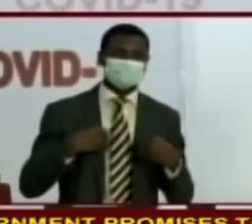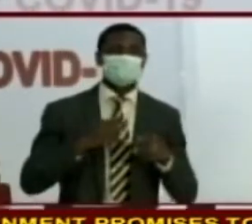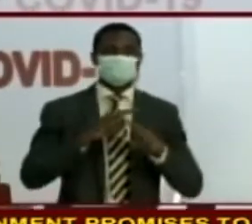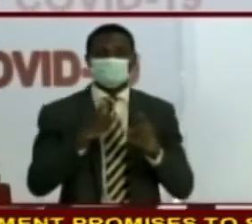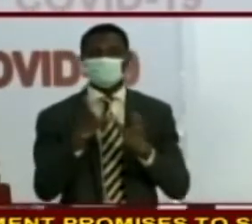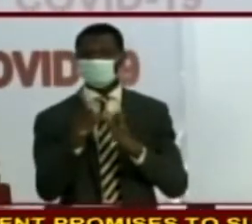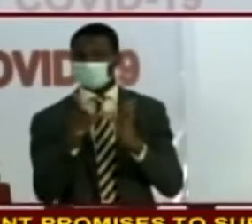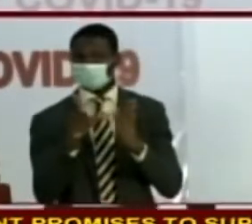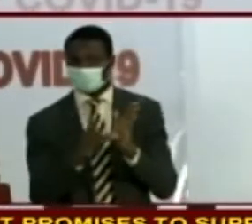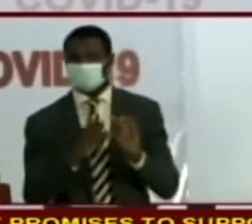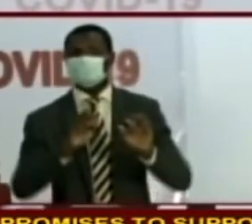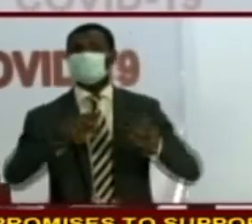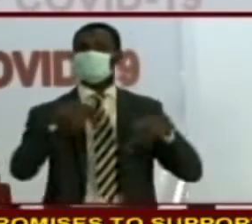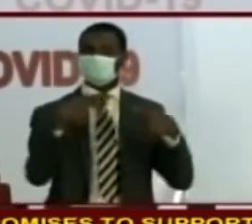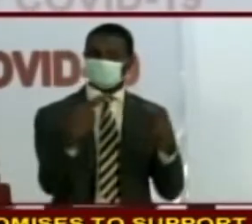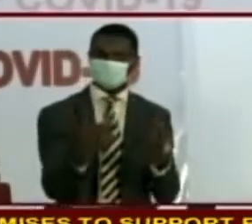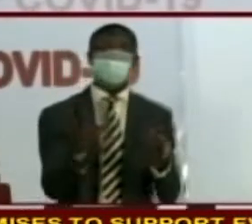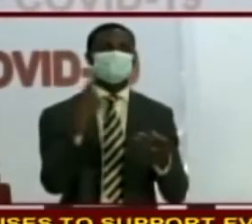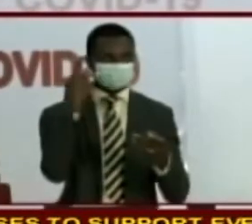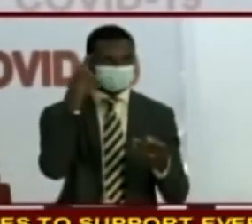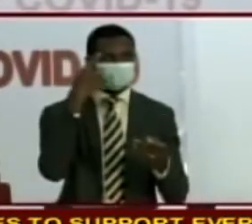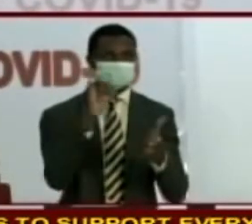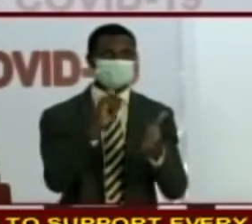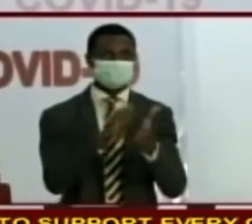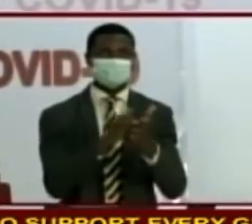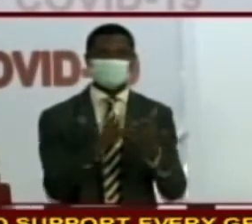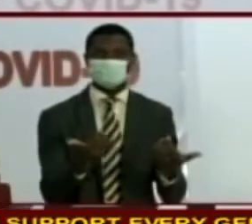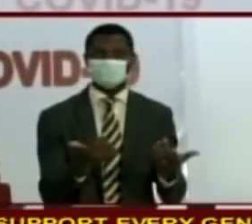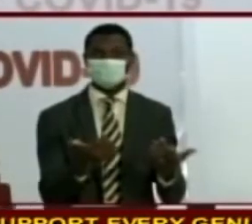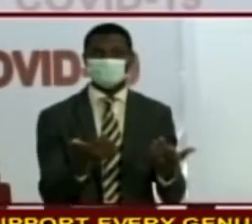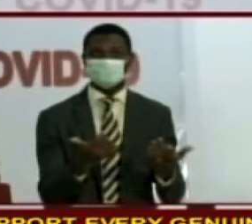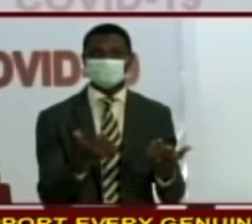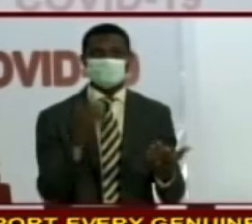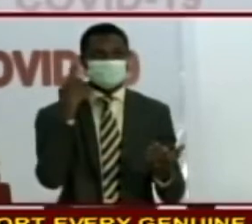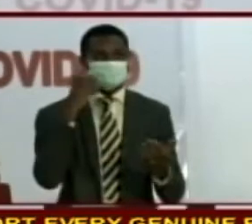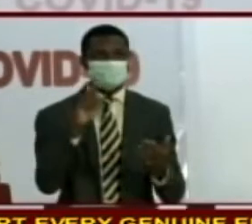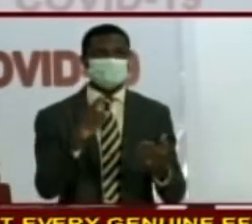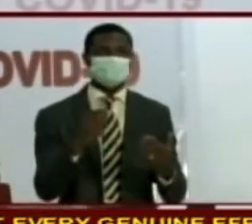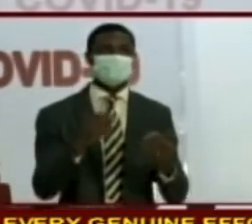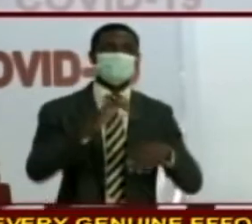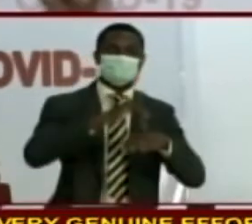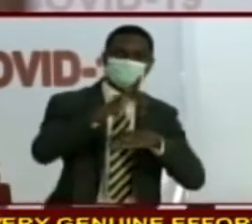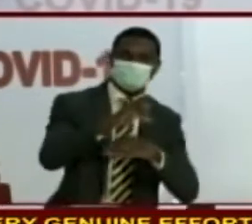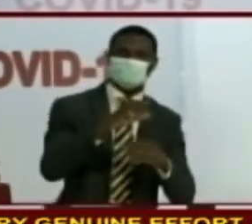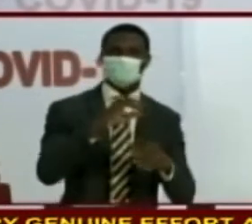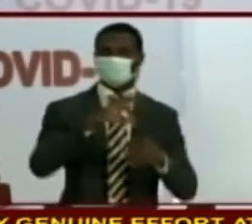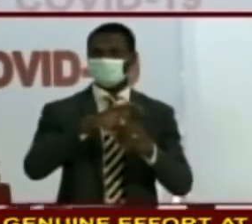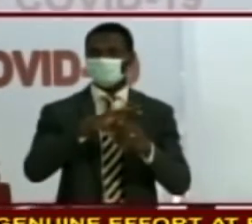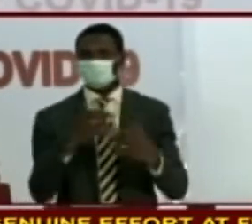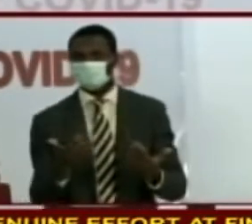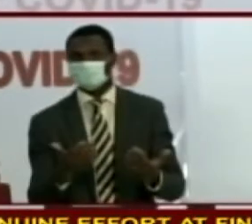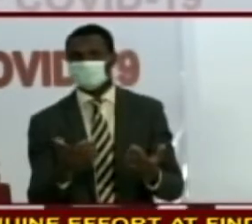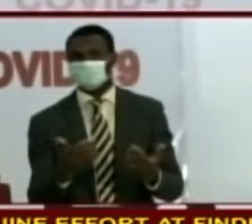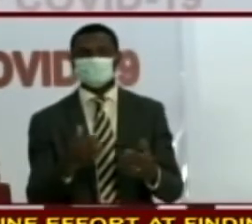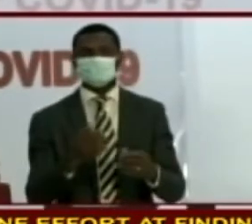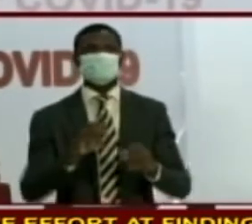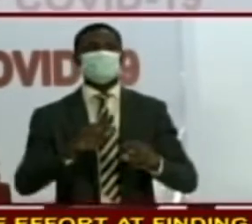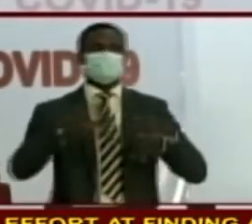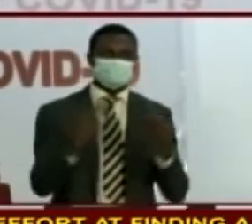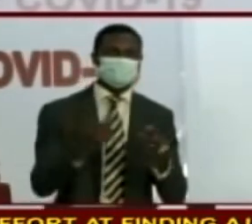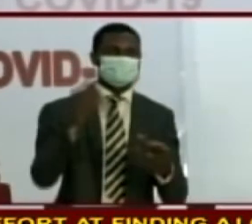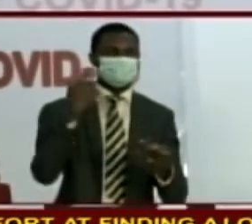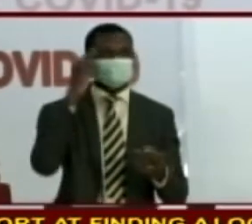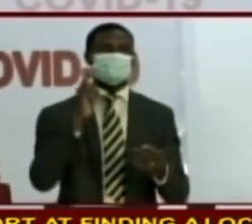legislation provides for that. It provides for delayed votes, it provides for early voting, it provides for postal votes.